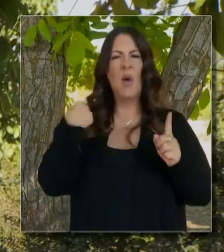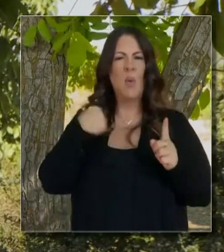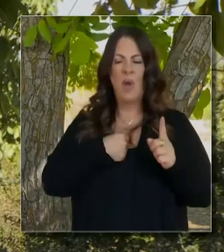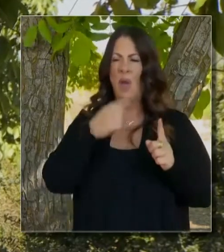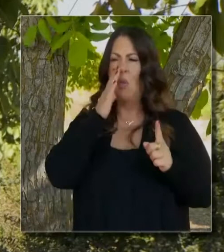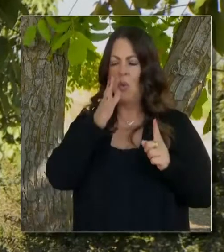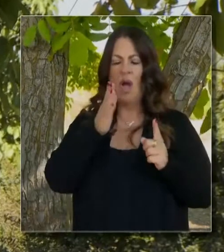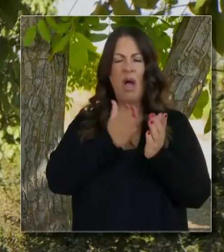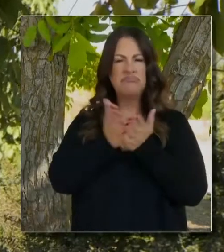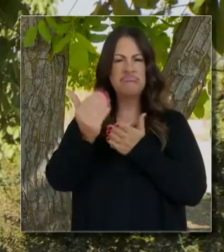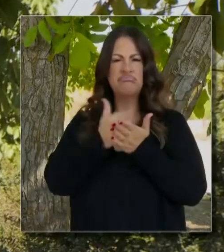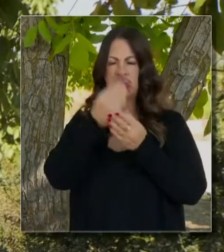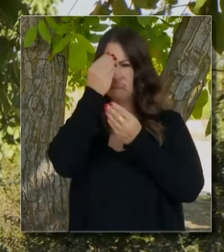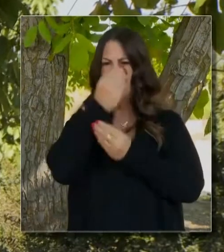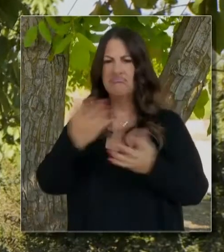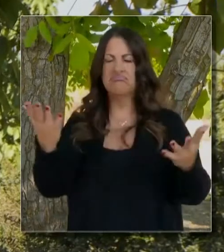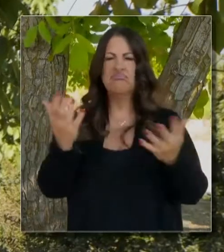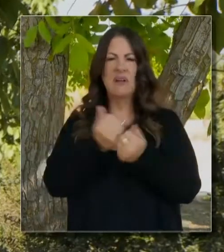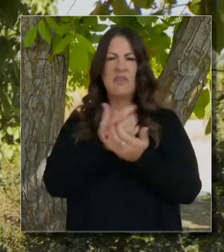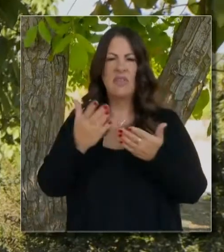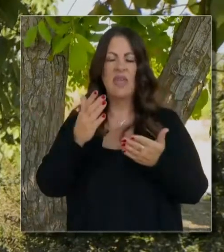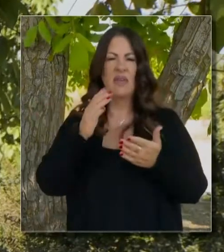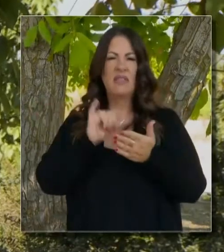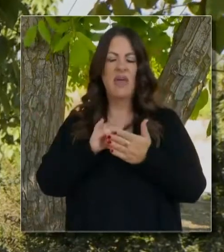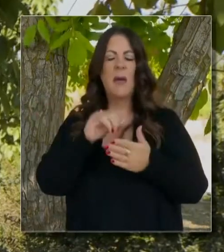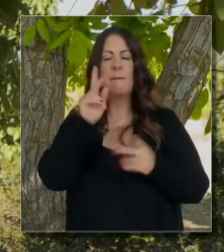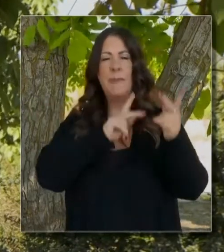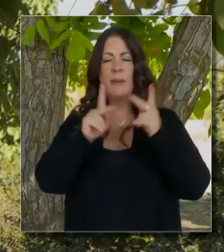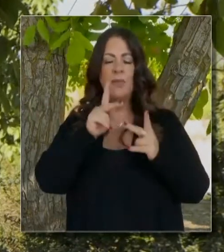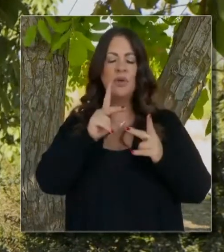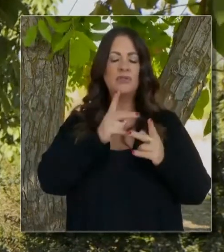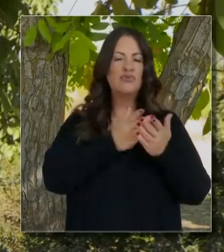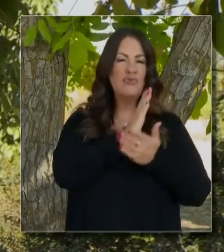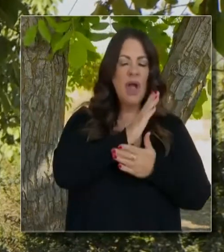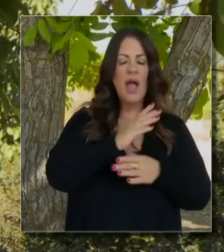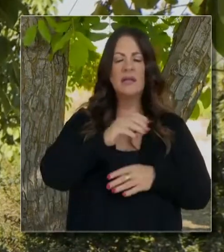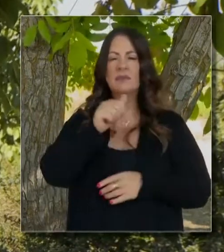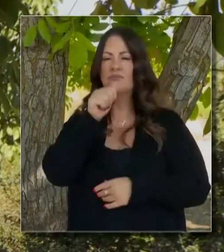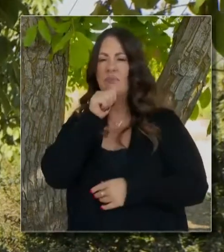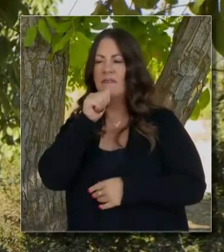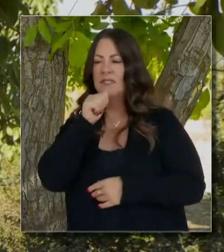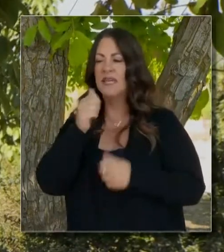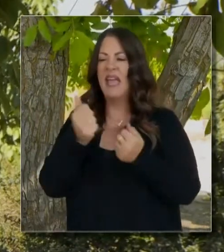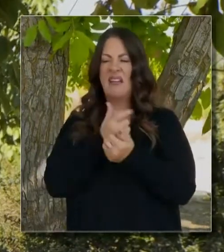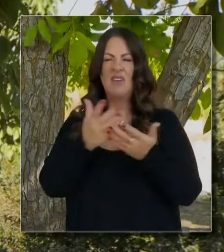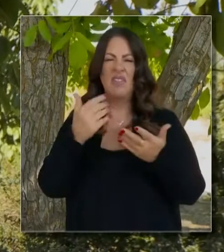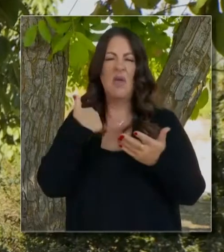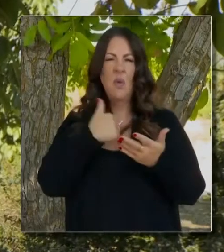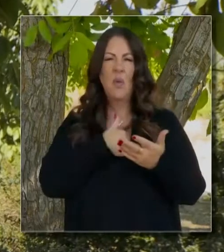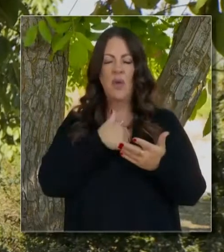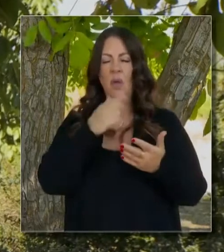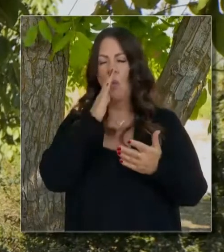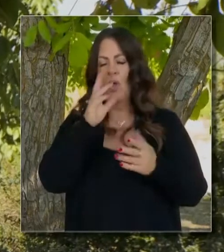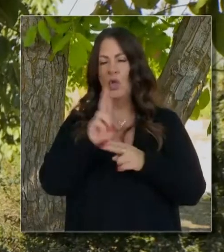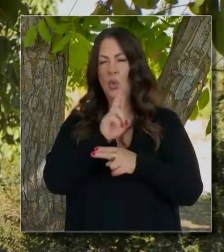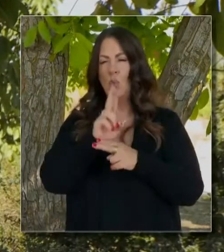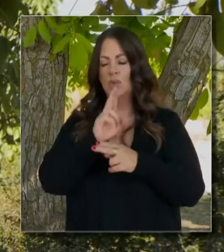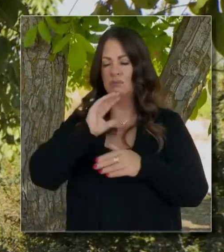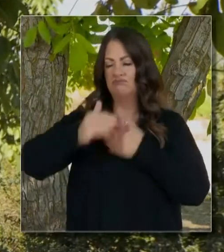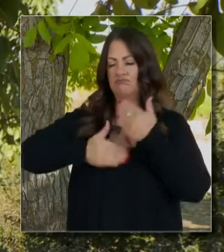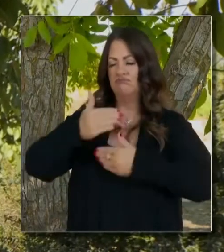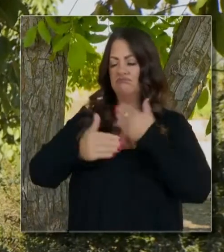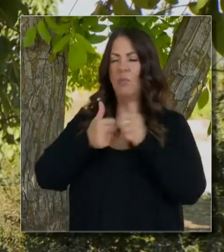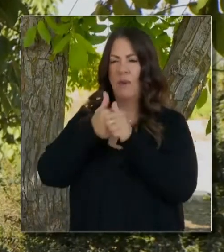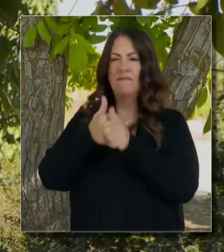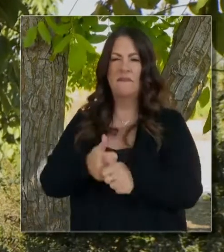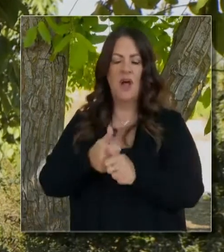as we possibly can, respecting people's rights and privacy. But we're doing this by the book, utilizing the protocols that we believe